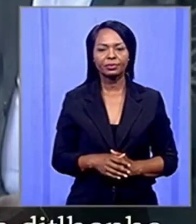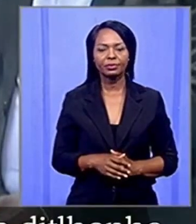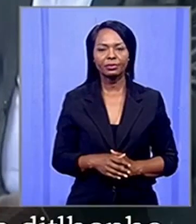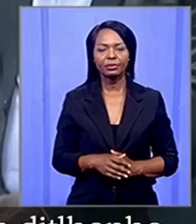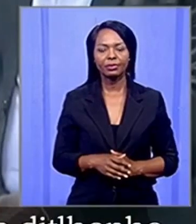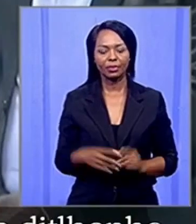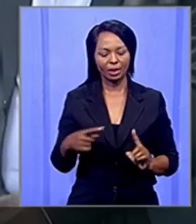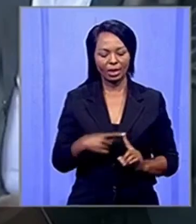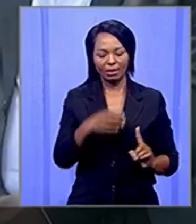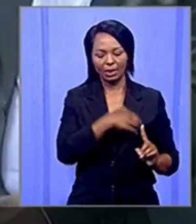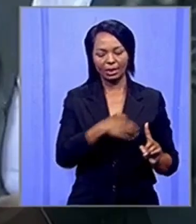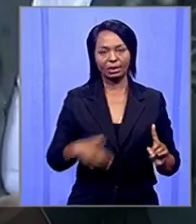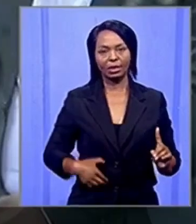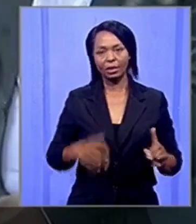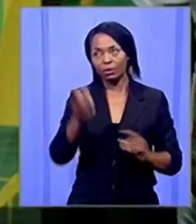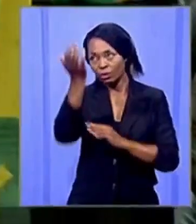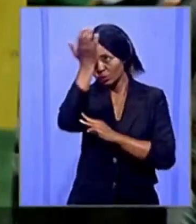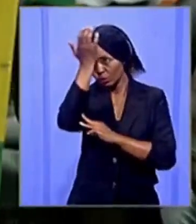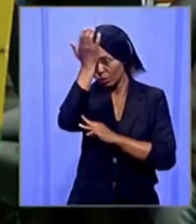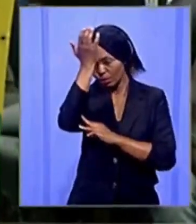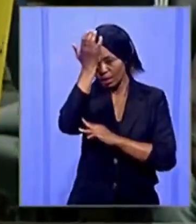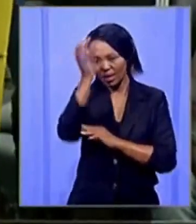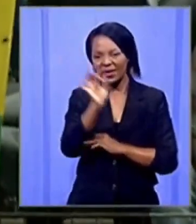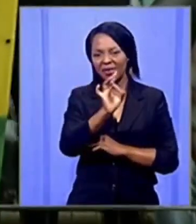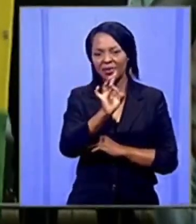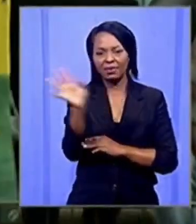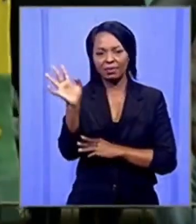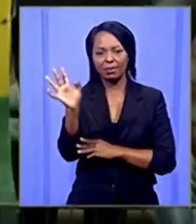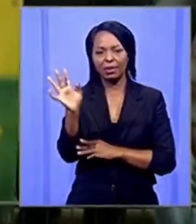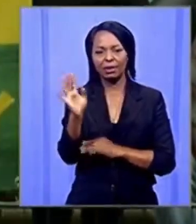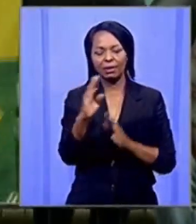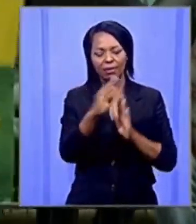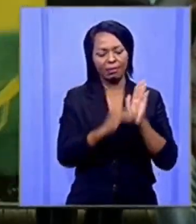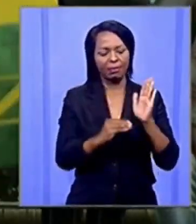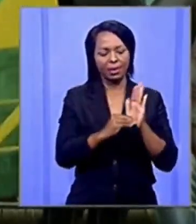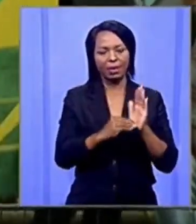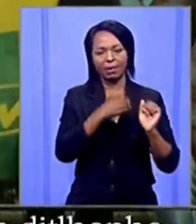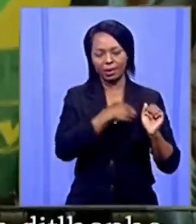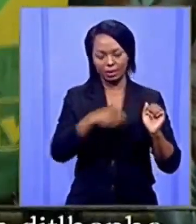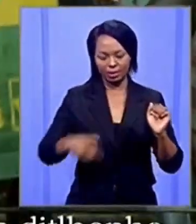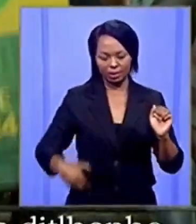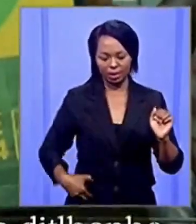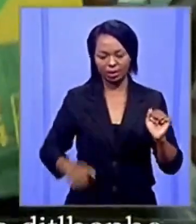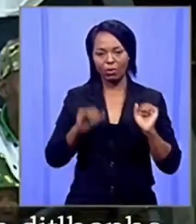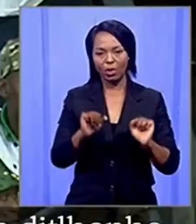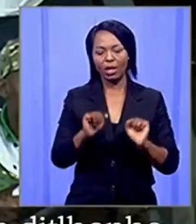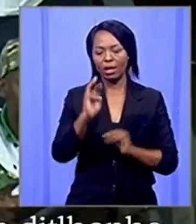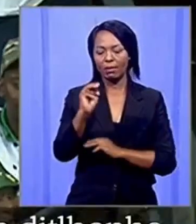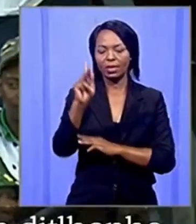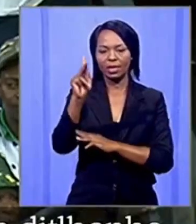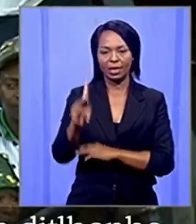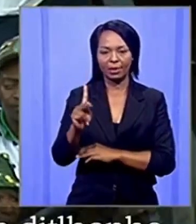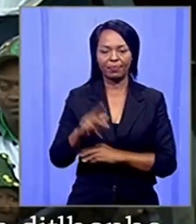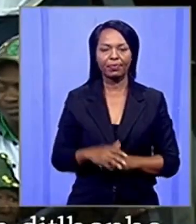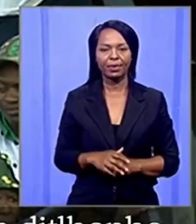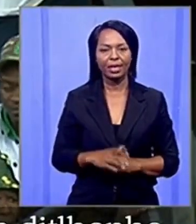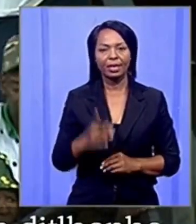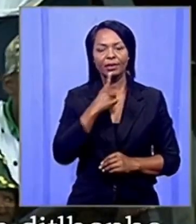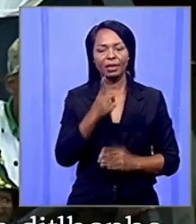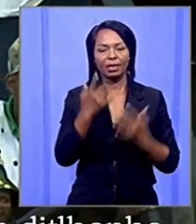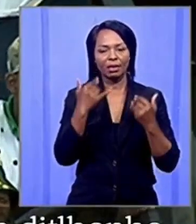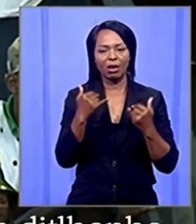Mopresidente wa maloba Jacob Zuma ke ena ka nosi mo lenaaneng la bontlhopheng la bopresidente ba mokgatlho wa MK. Go begwa fa go